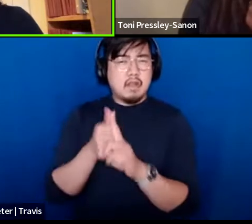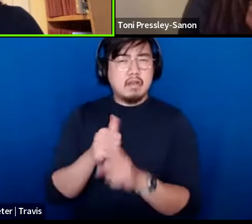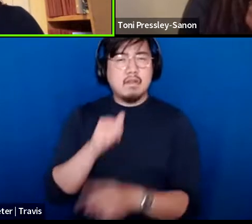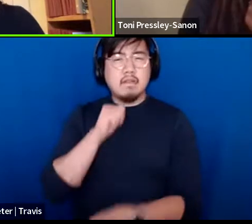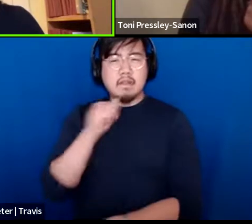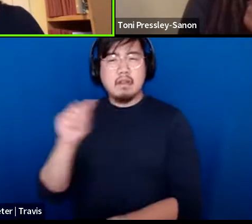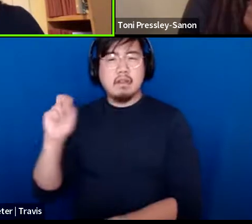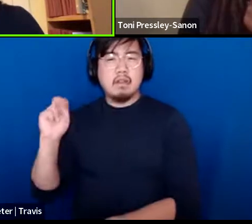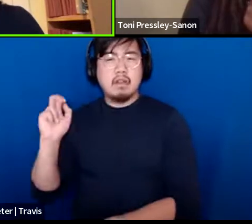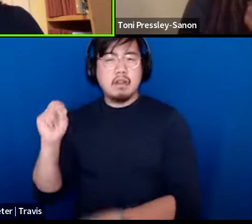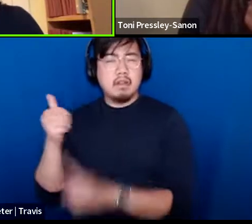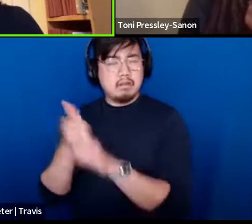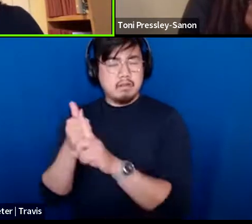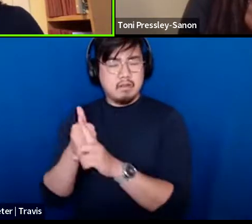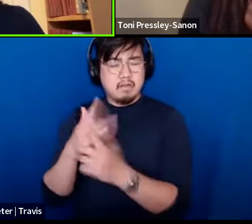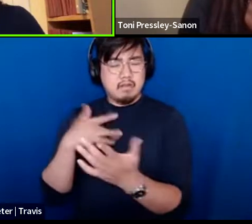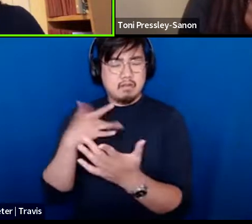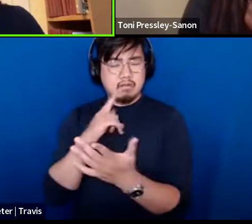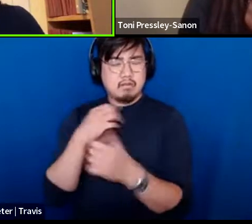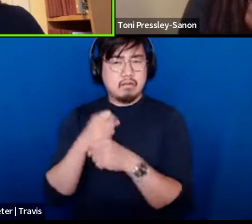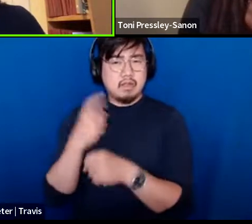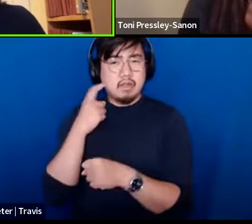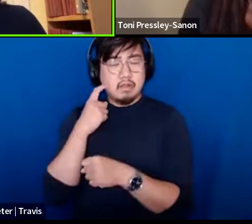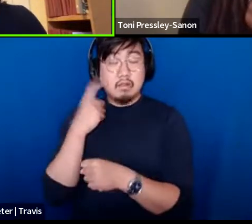sense. Mm-hmm. At least it didn't for me.